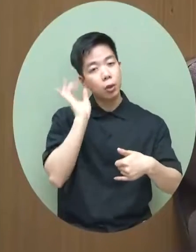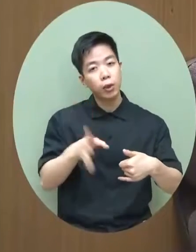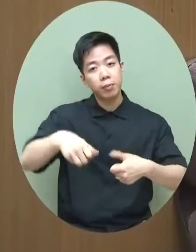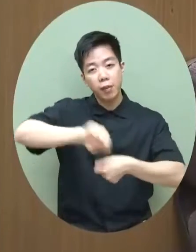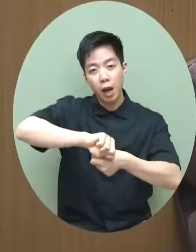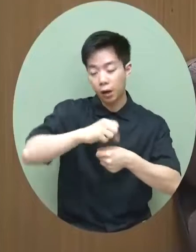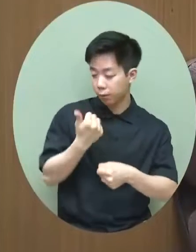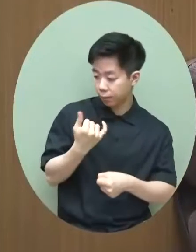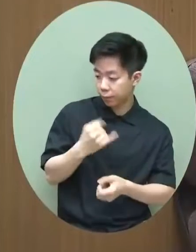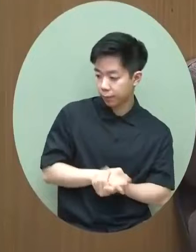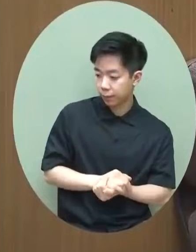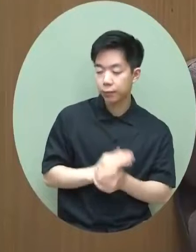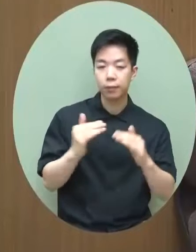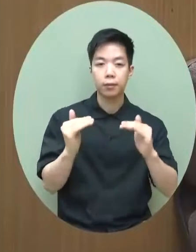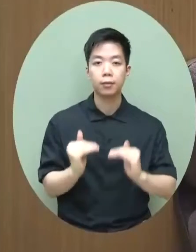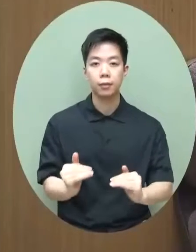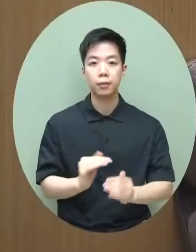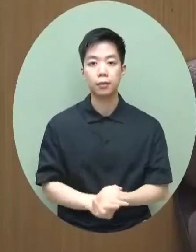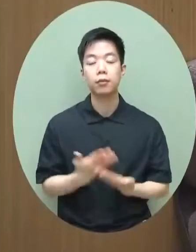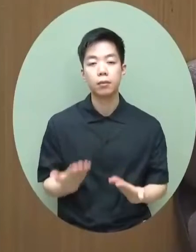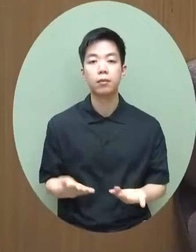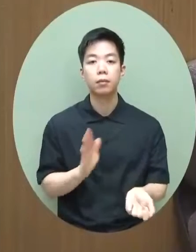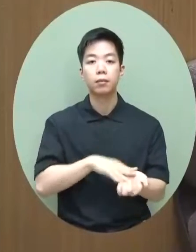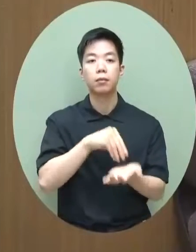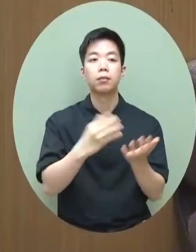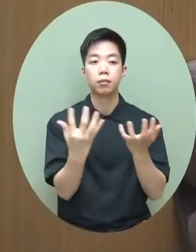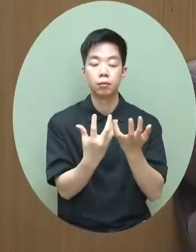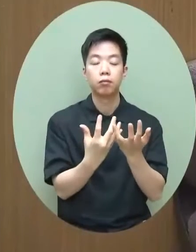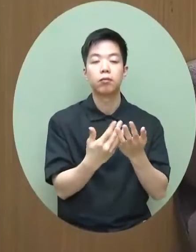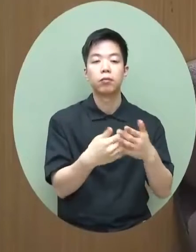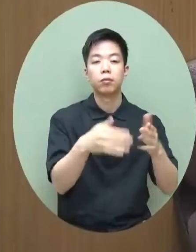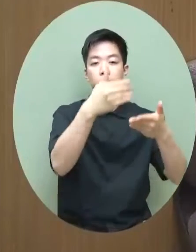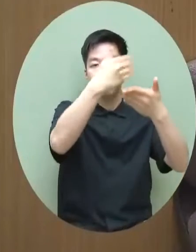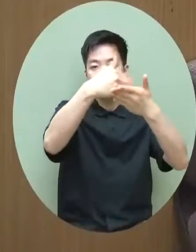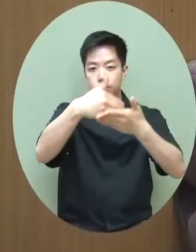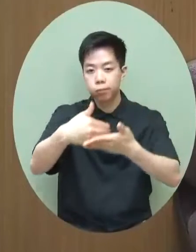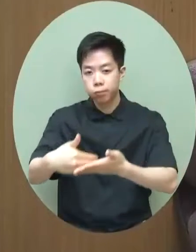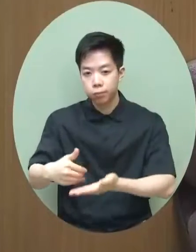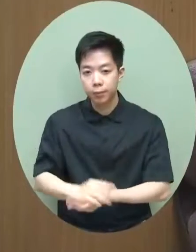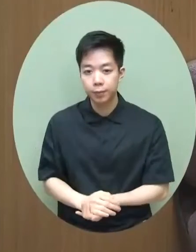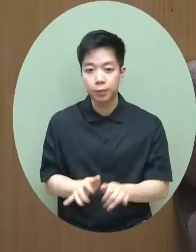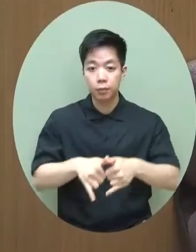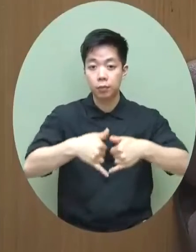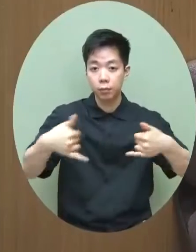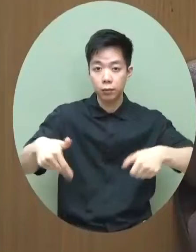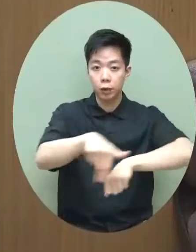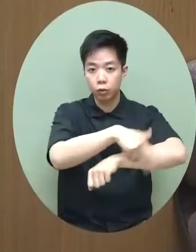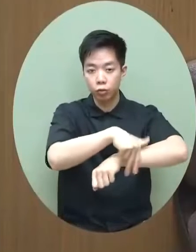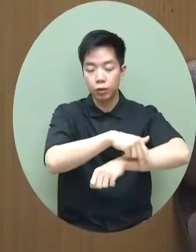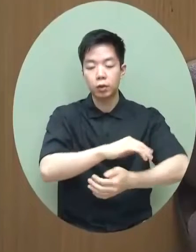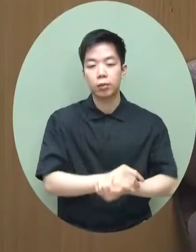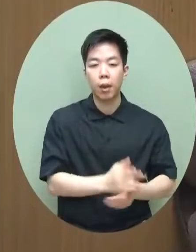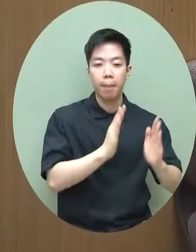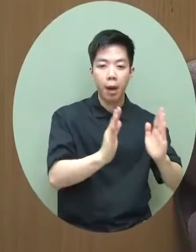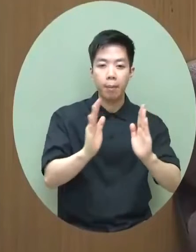I know that pandemic has stabilized a bit and case numbers have fallen, and we are having a phased